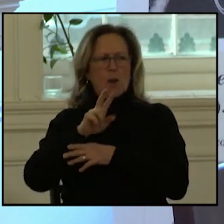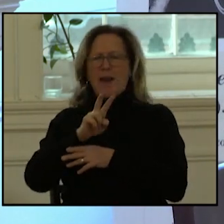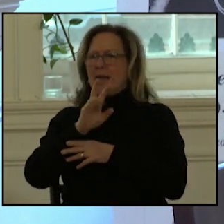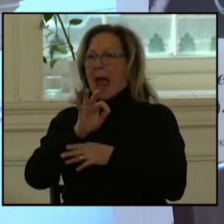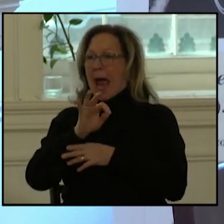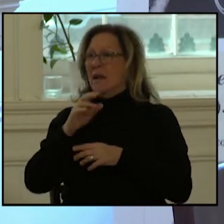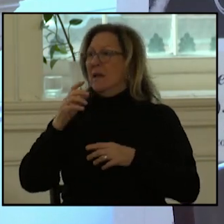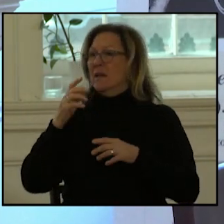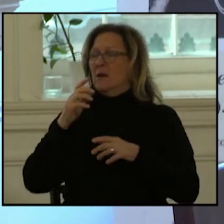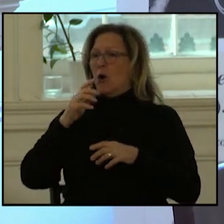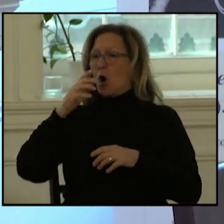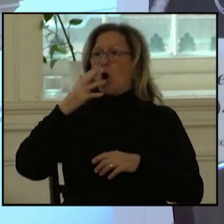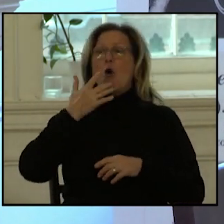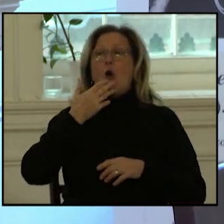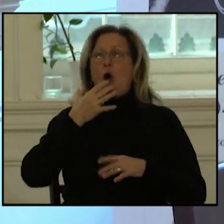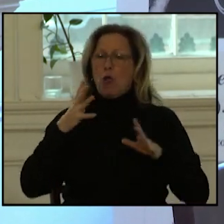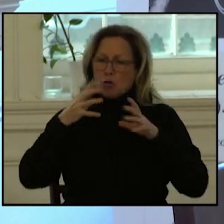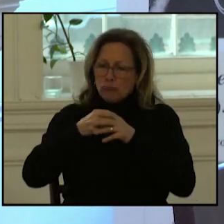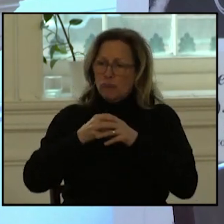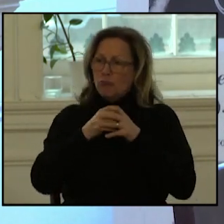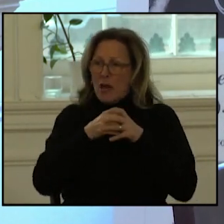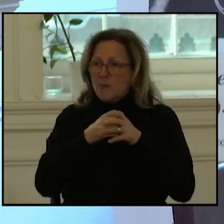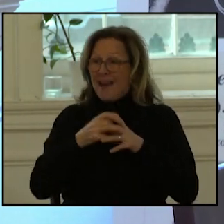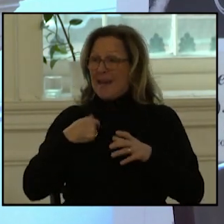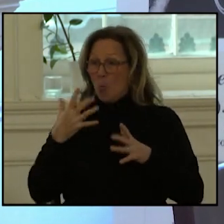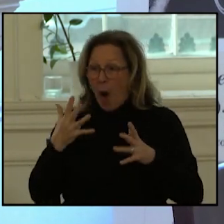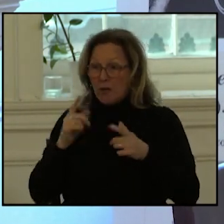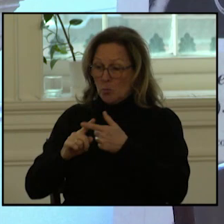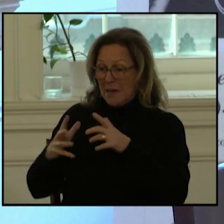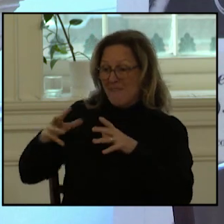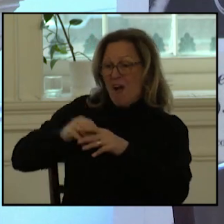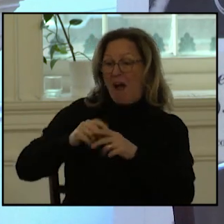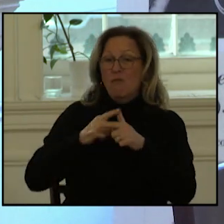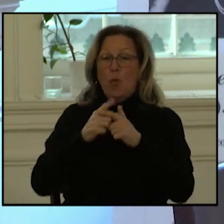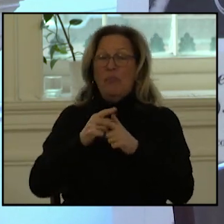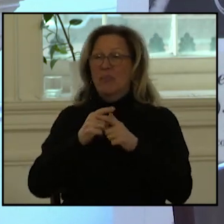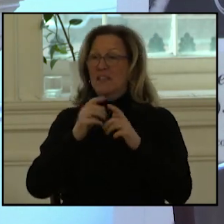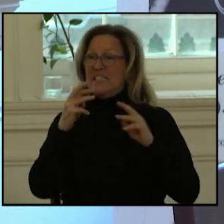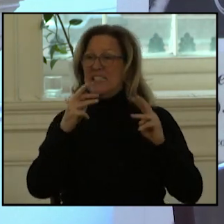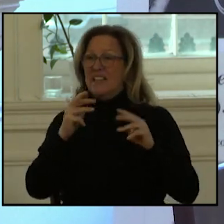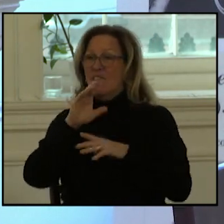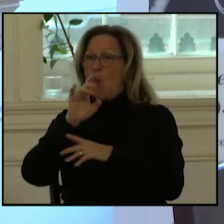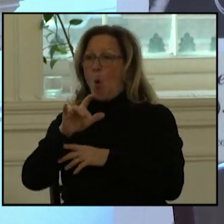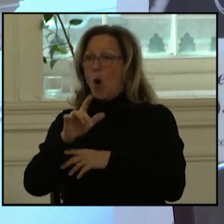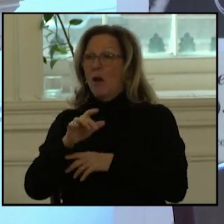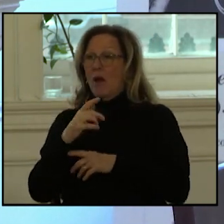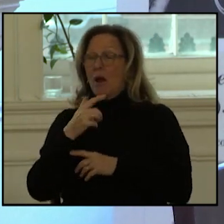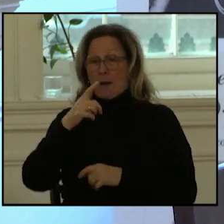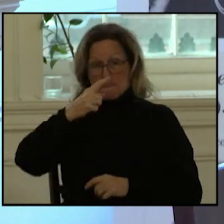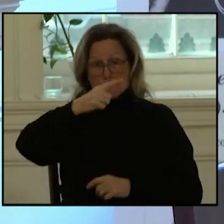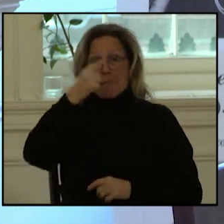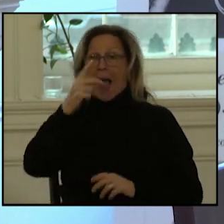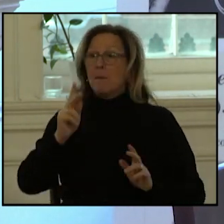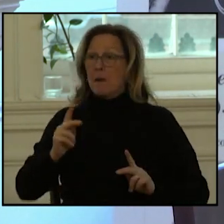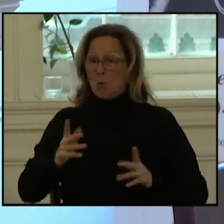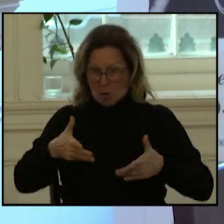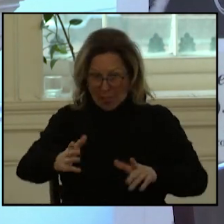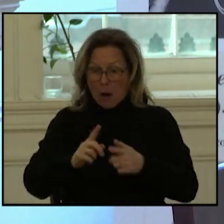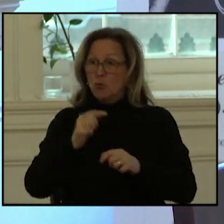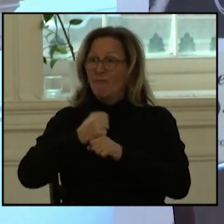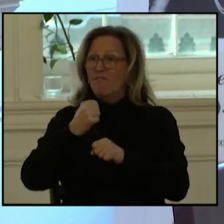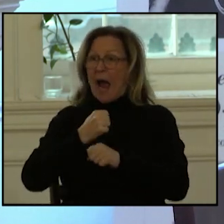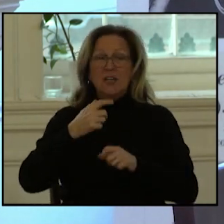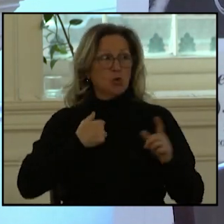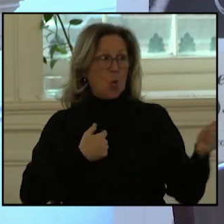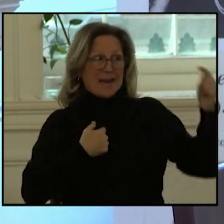to Connecticut because he wanted to be a part of the Civil War. They were going to let black people fight. They were giving them guns. He came here. After the war, he